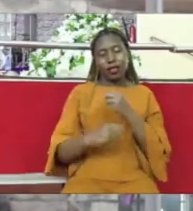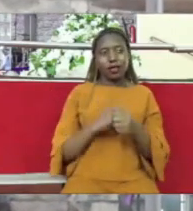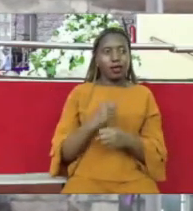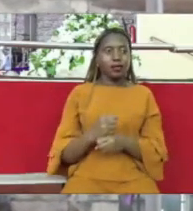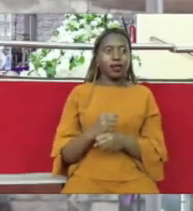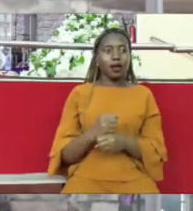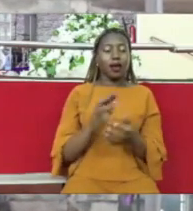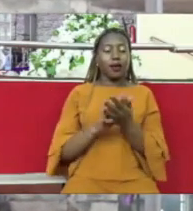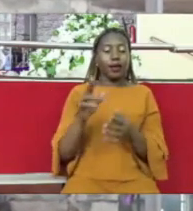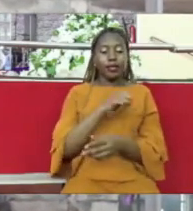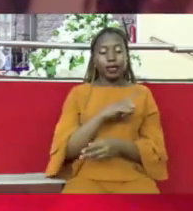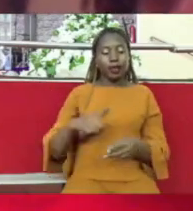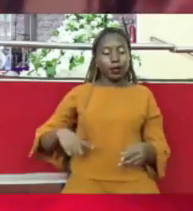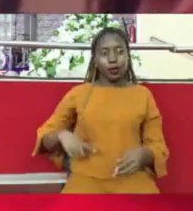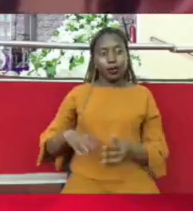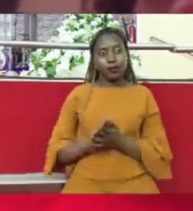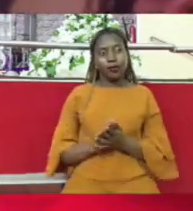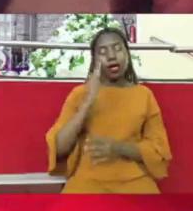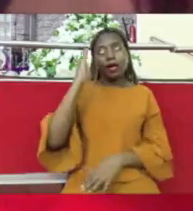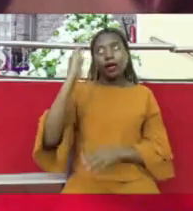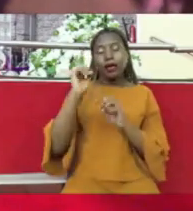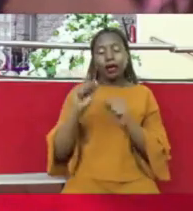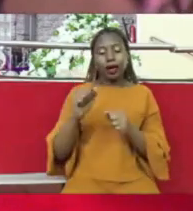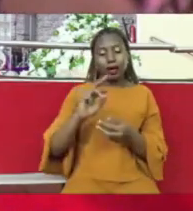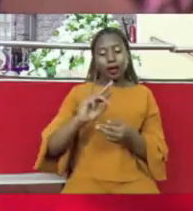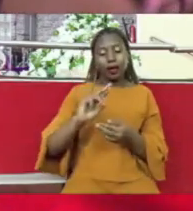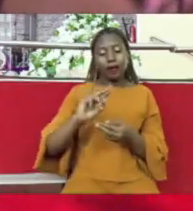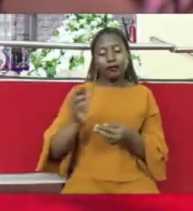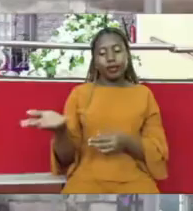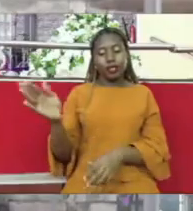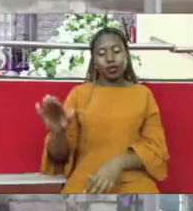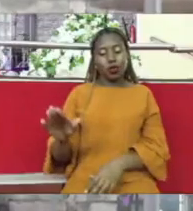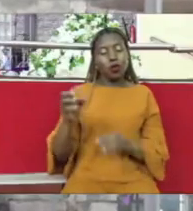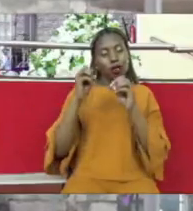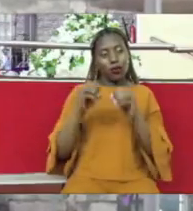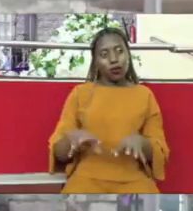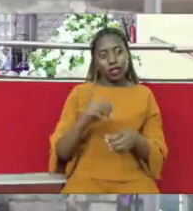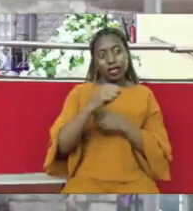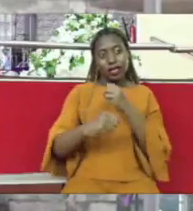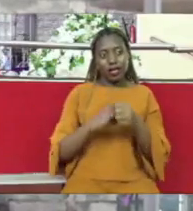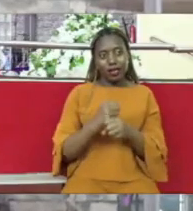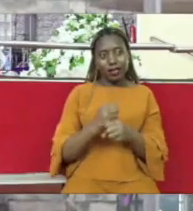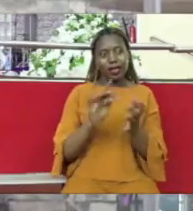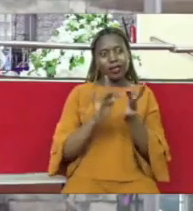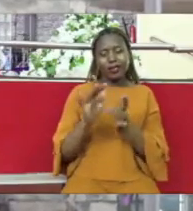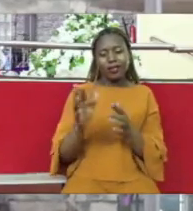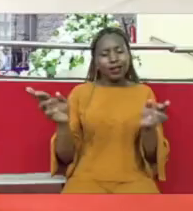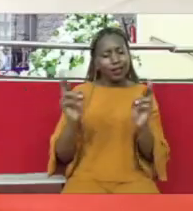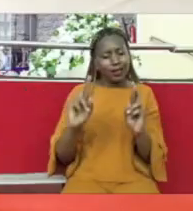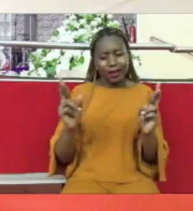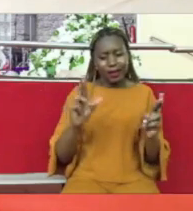Lord. Amen. He can restore the wasted years. Anaweza karejesha miaka ambayo imepotea. Jesus is willing to listen. Yesu yuko